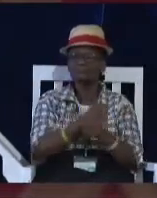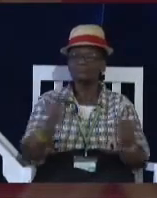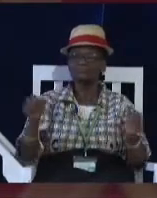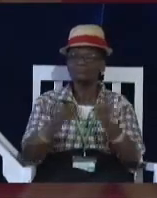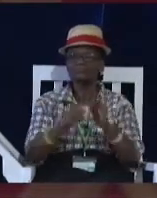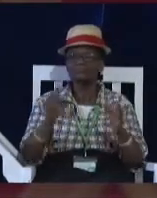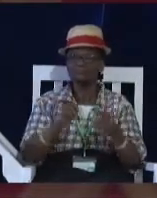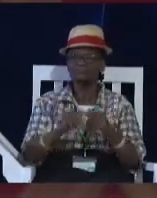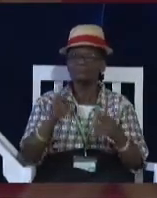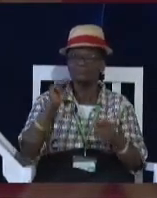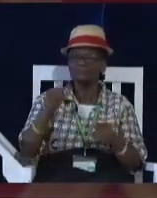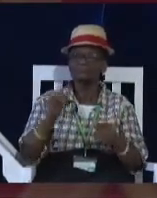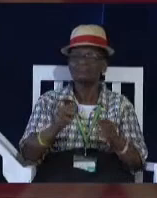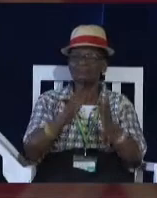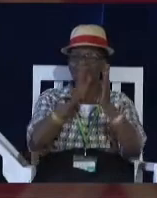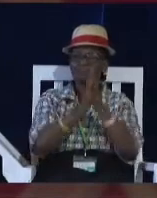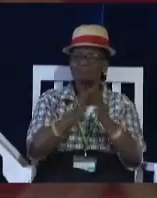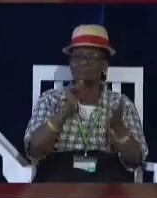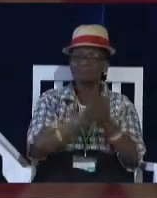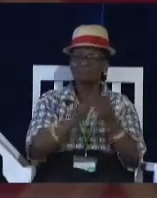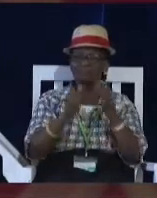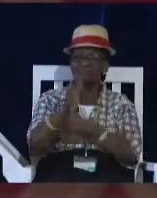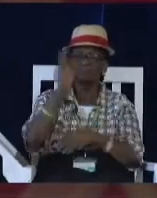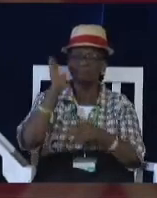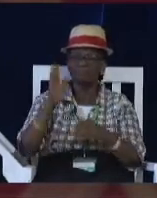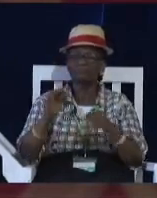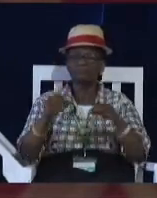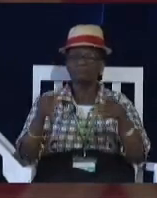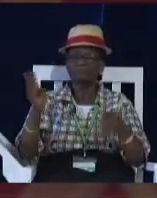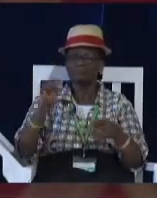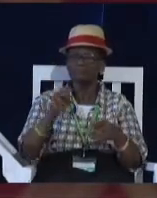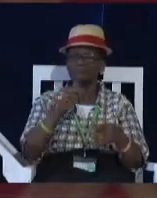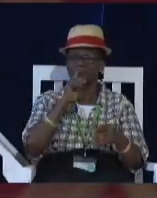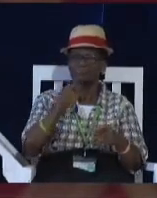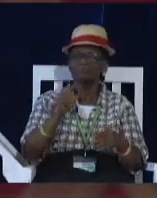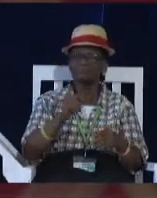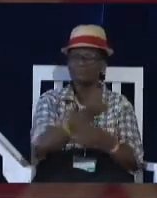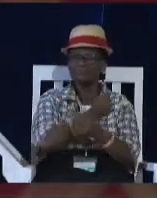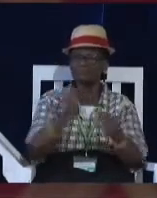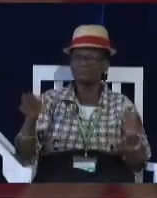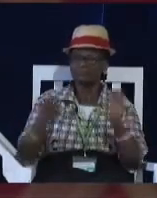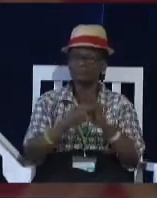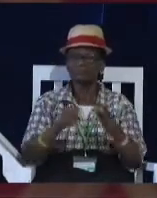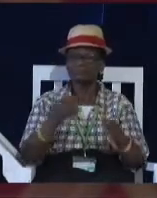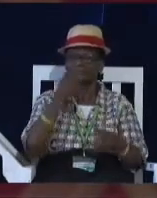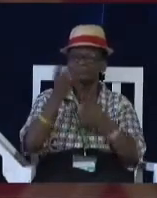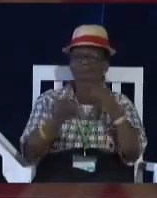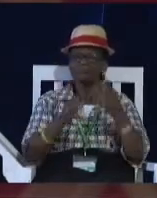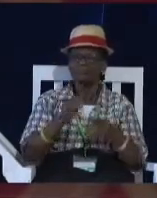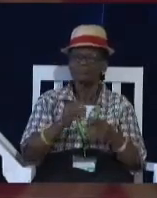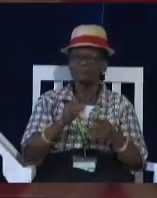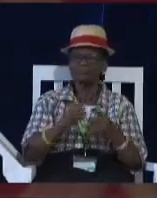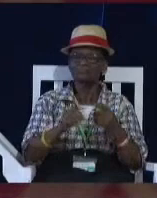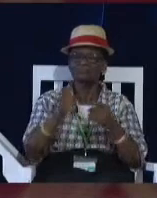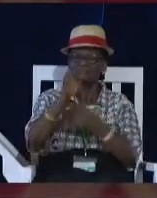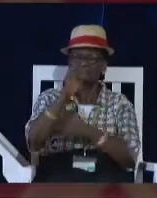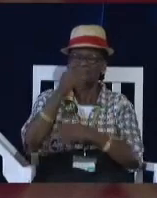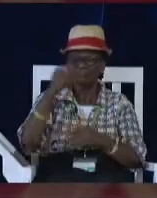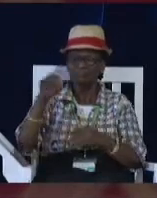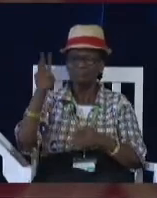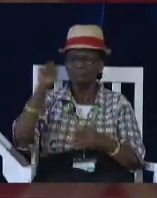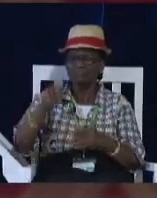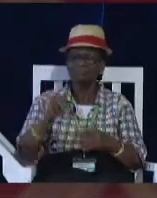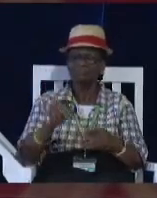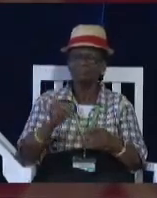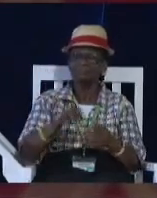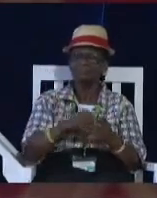them genuine salvation. Cry to God for them. And those of you on the way, you have to hurry up